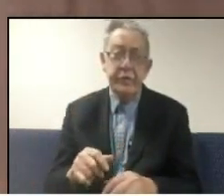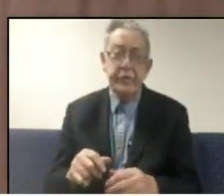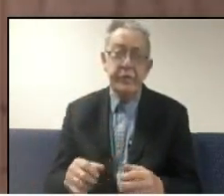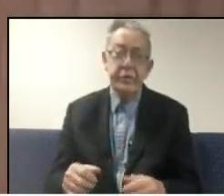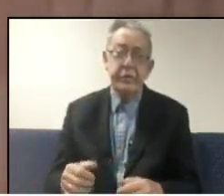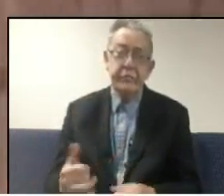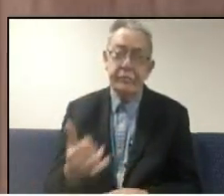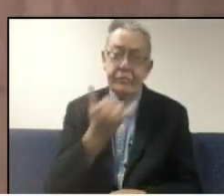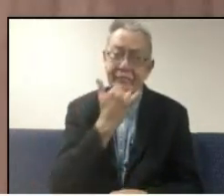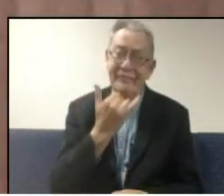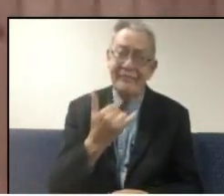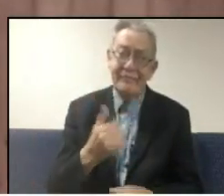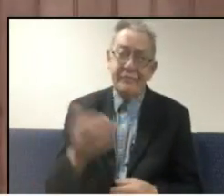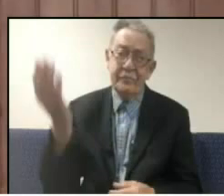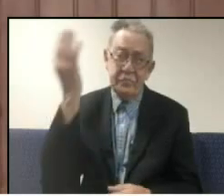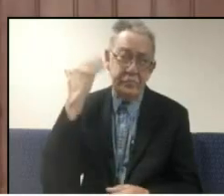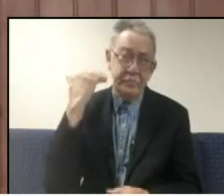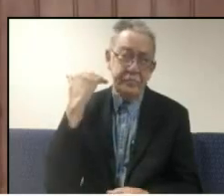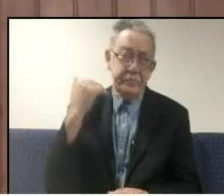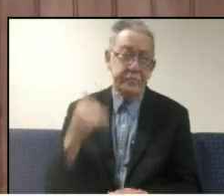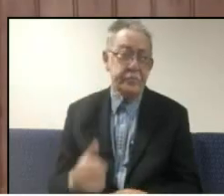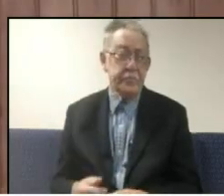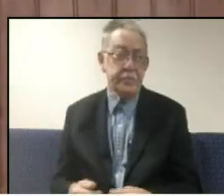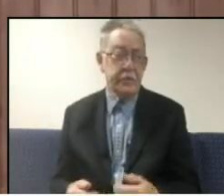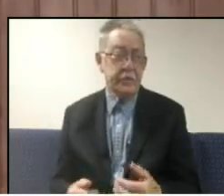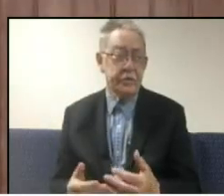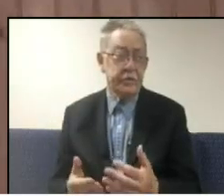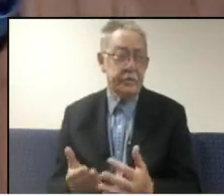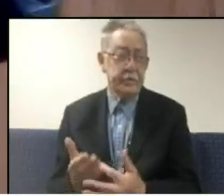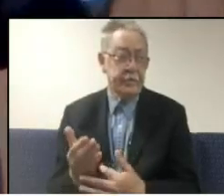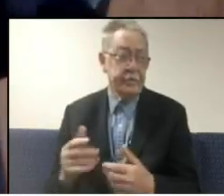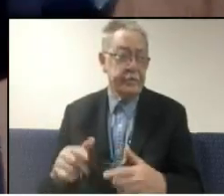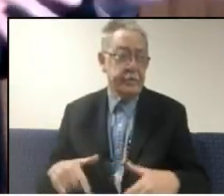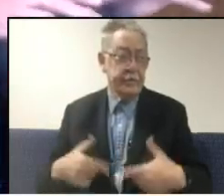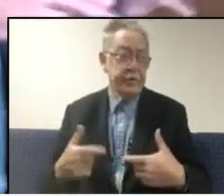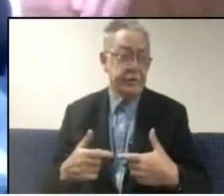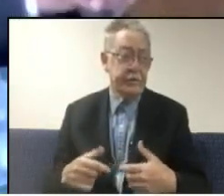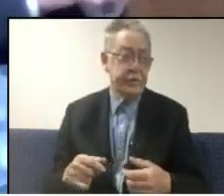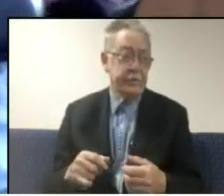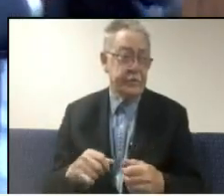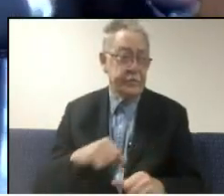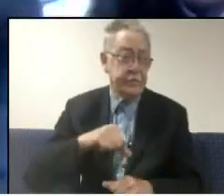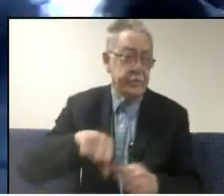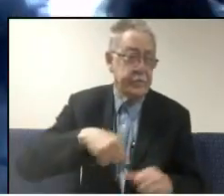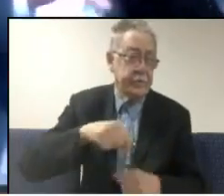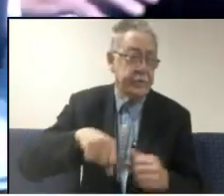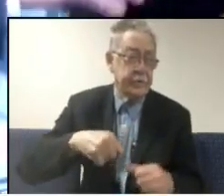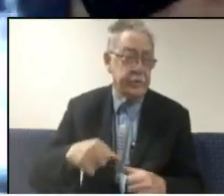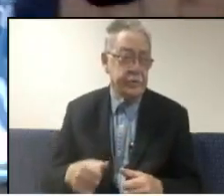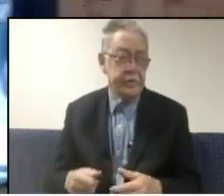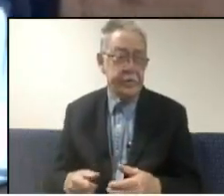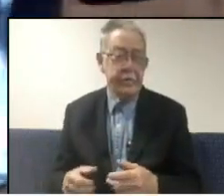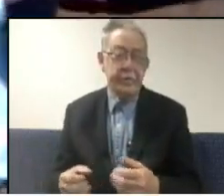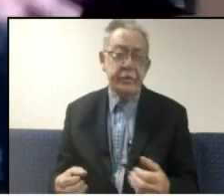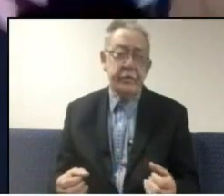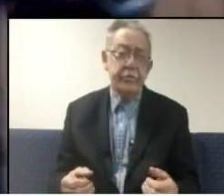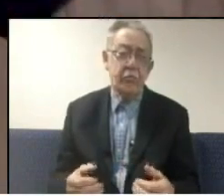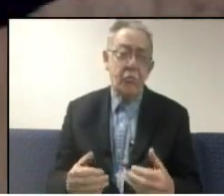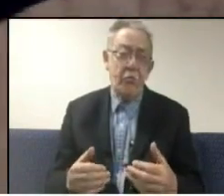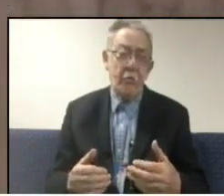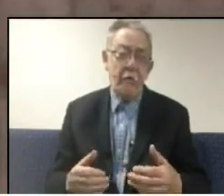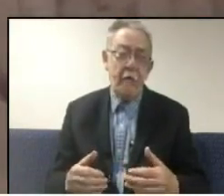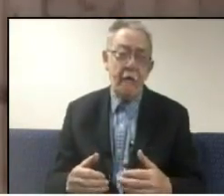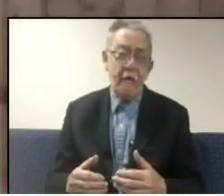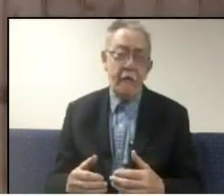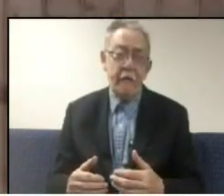your path to a career or to a life, in relationships, and you've got just a whole stack of